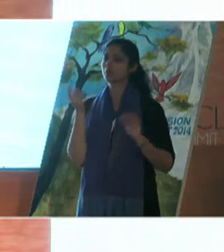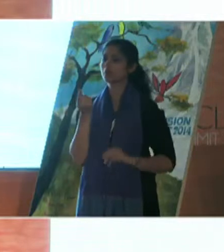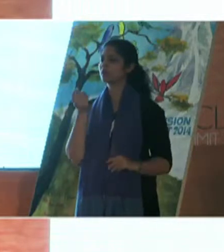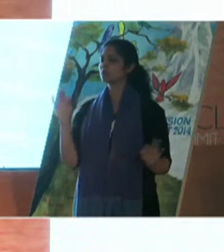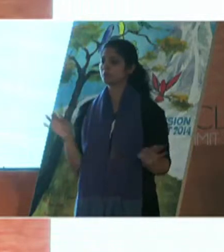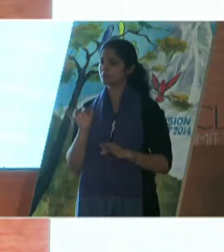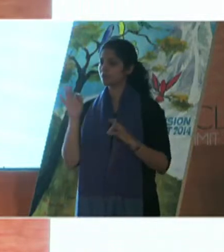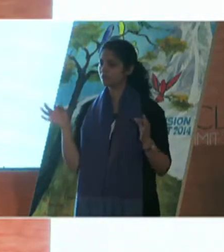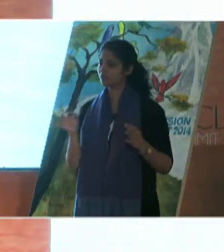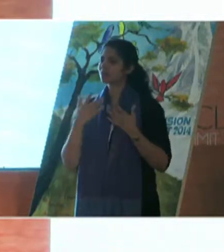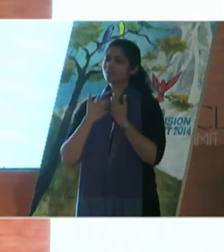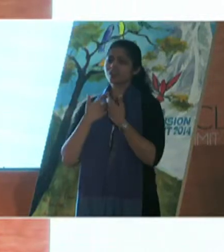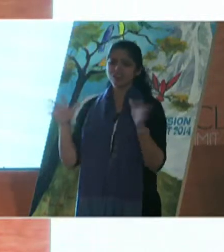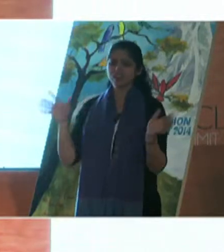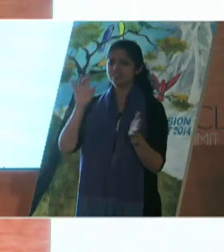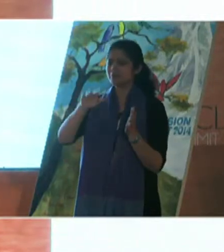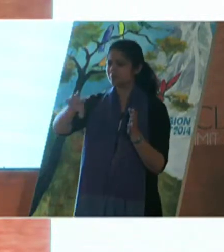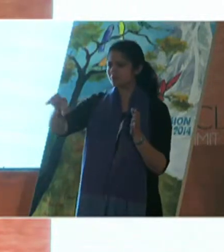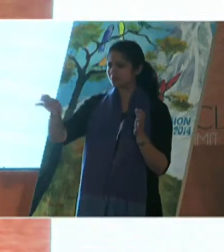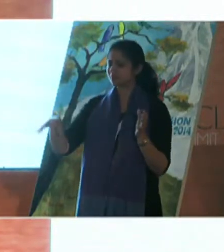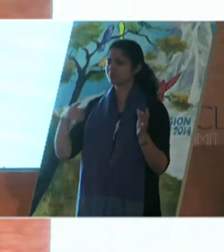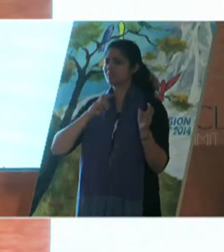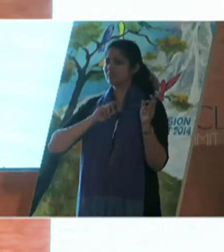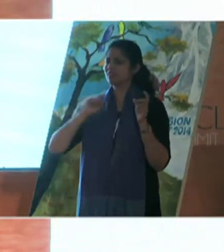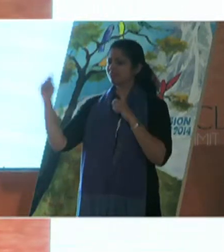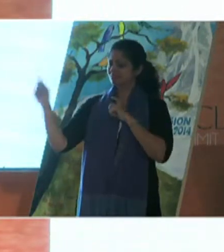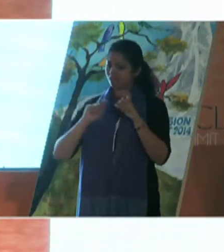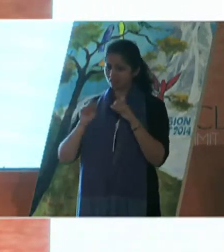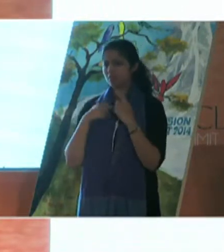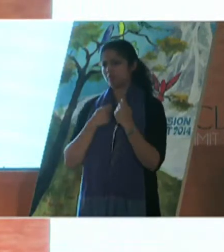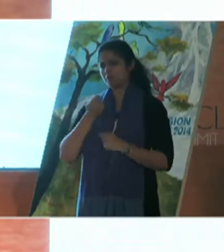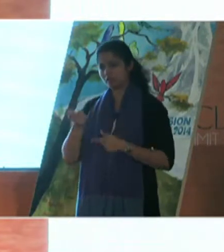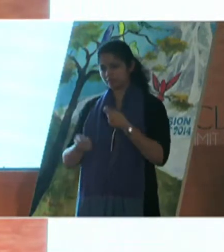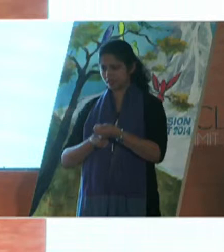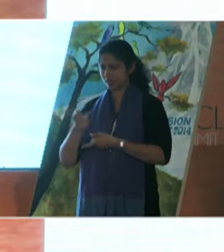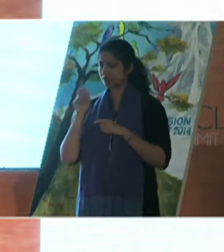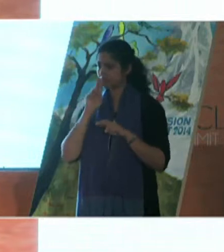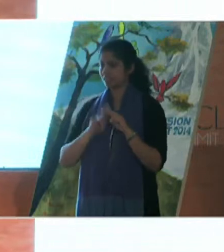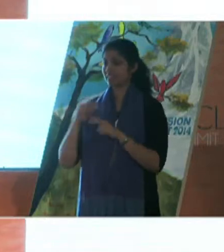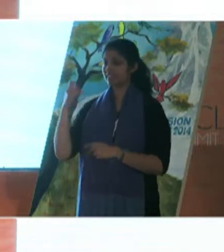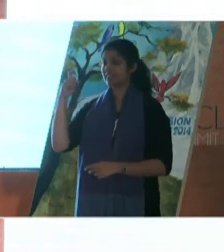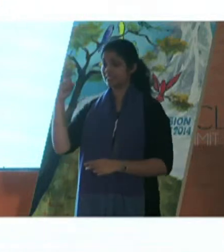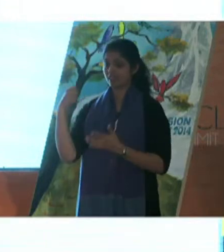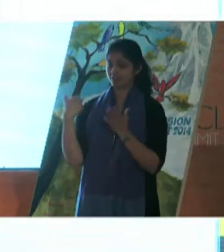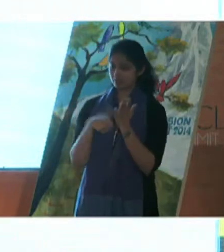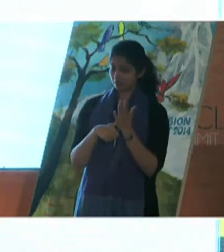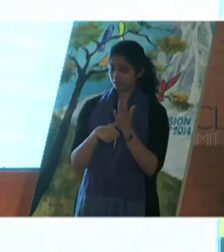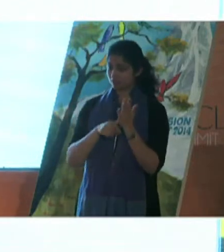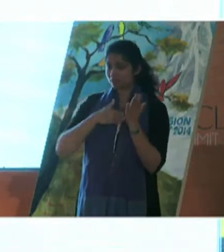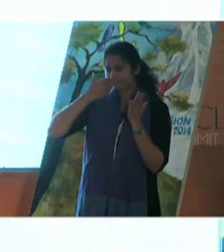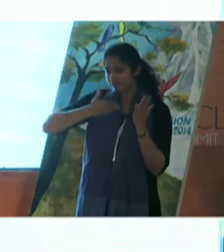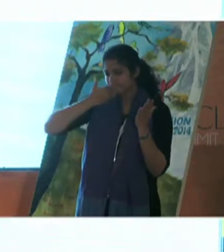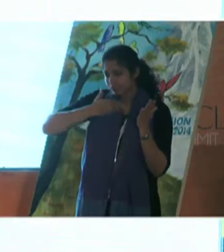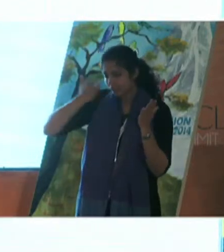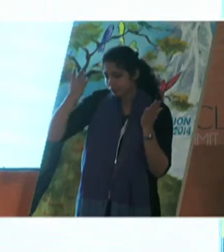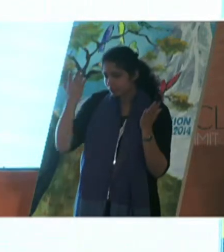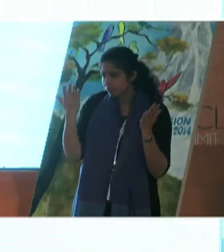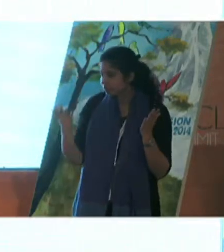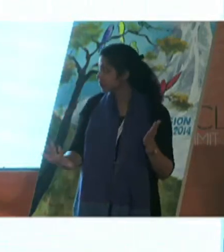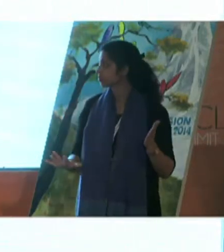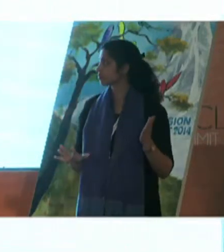like to ask you for one request, and then I'll stop. This is a flyer that is on our website. It's on kanthari.org